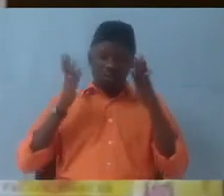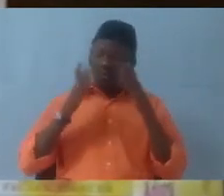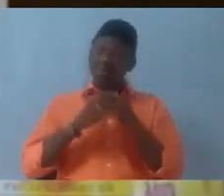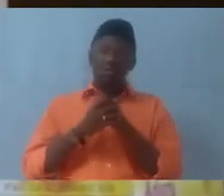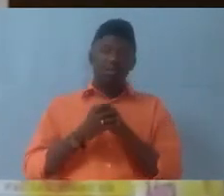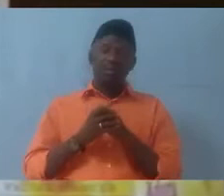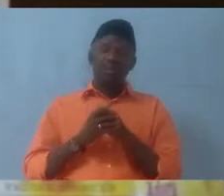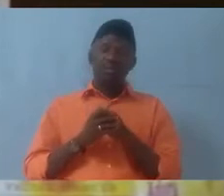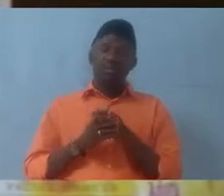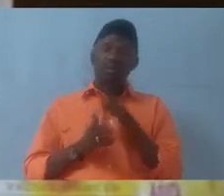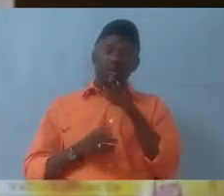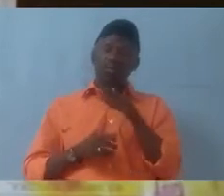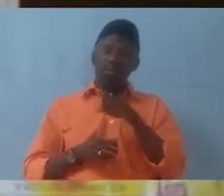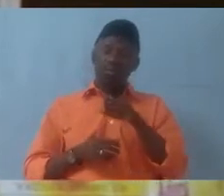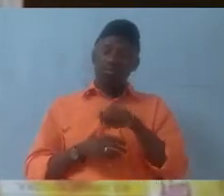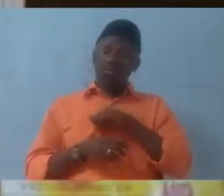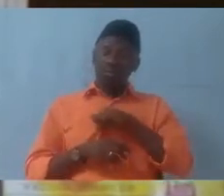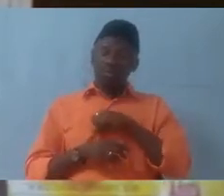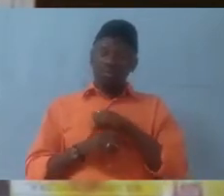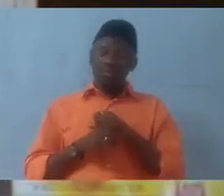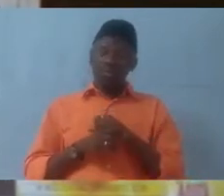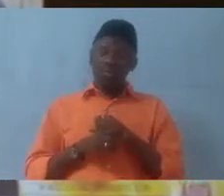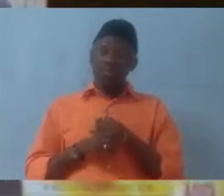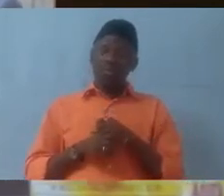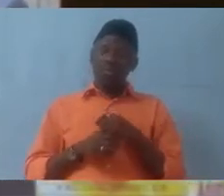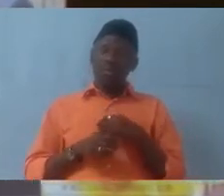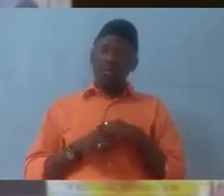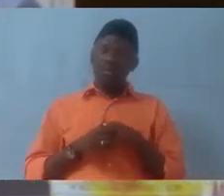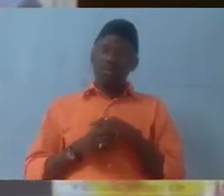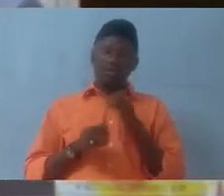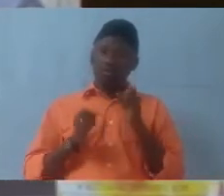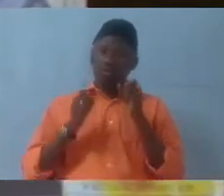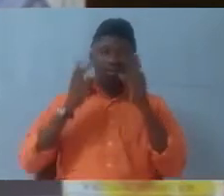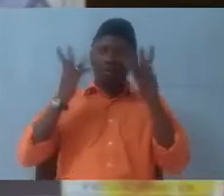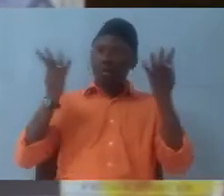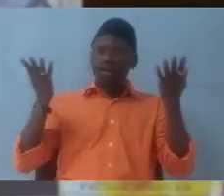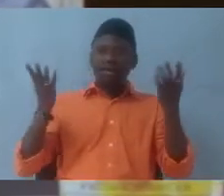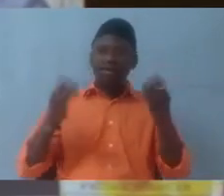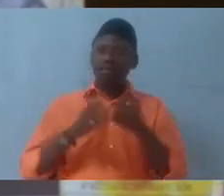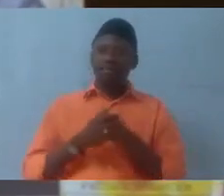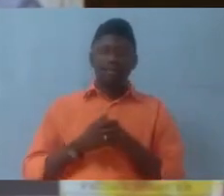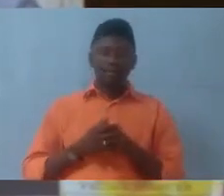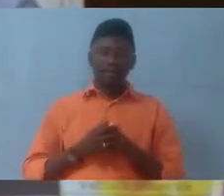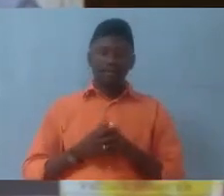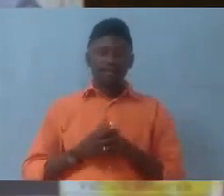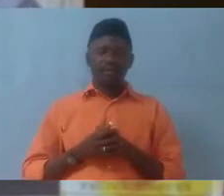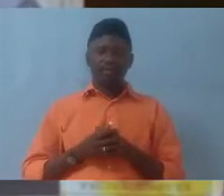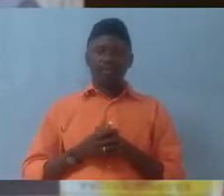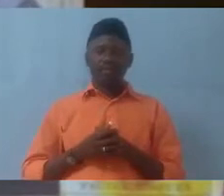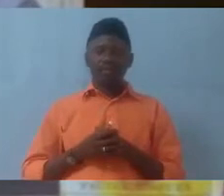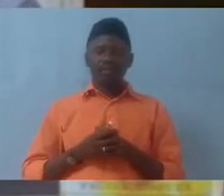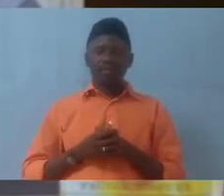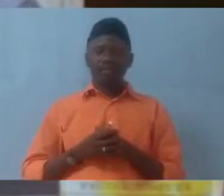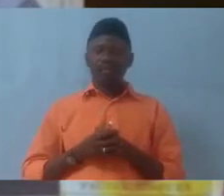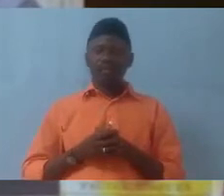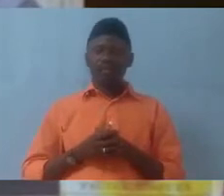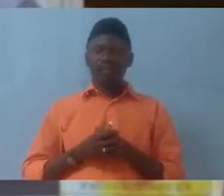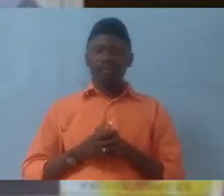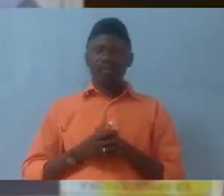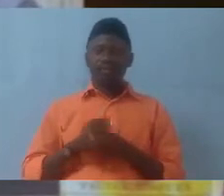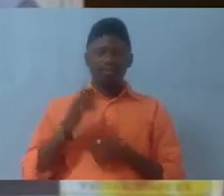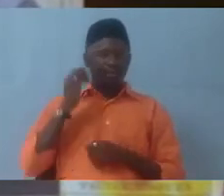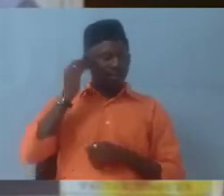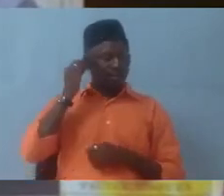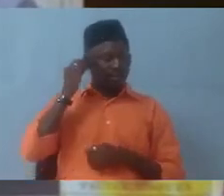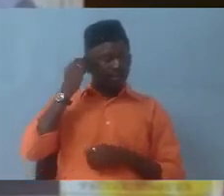you personally and with the system, it's extraordinary. Li nga xamne mo waral li dox sa digante ak li nga xamne mo